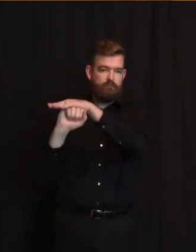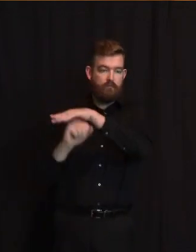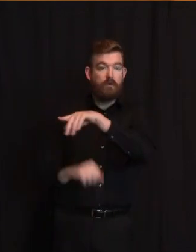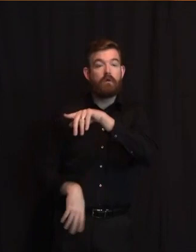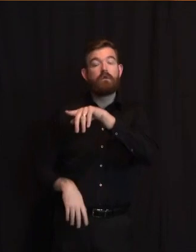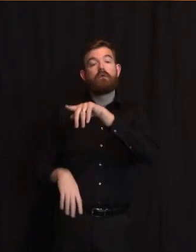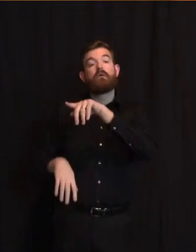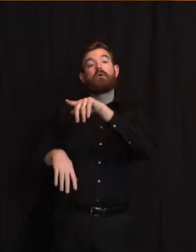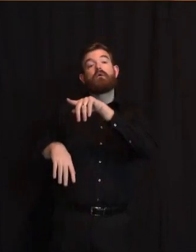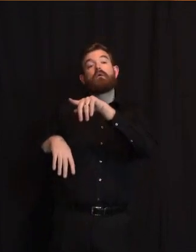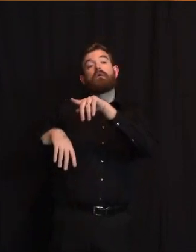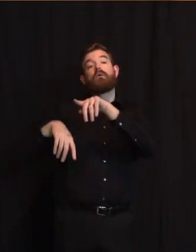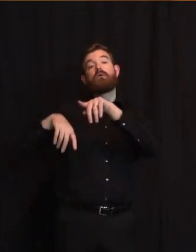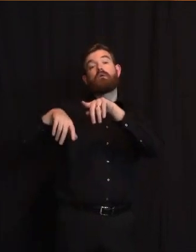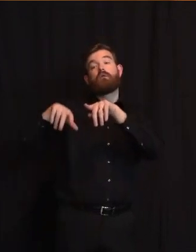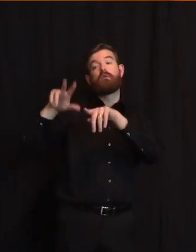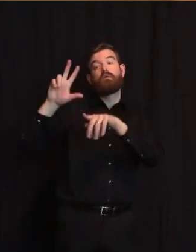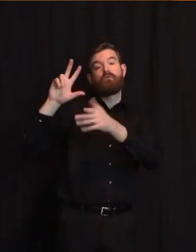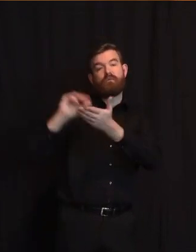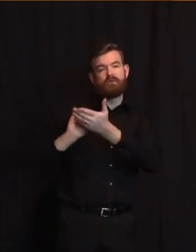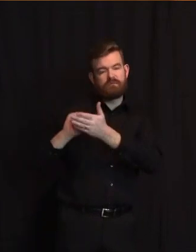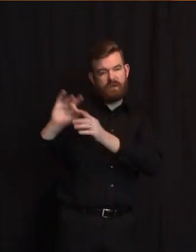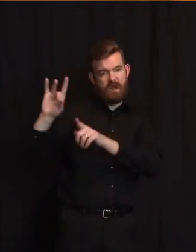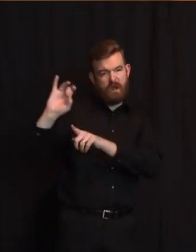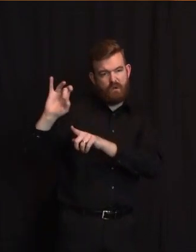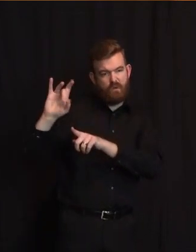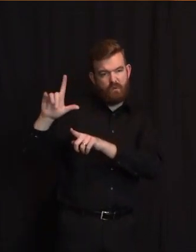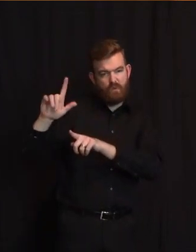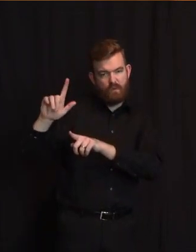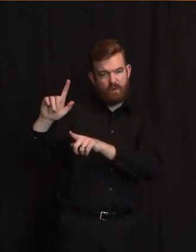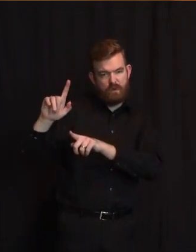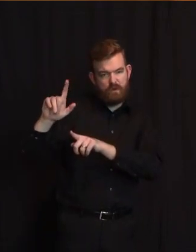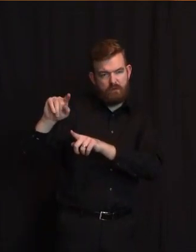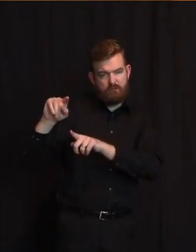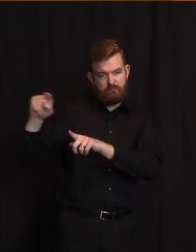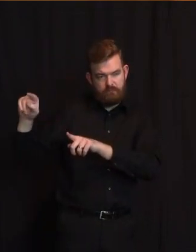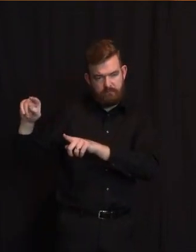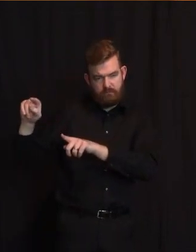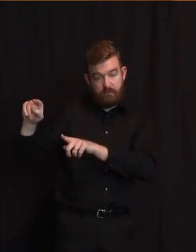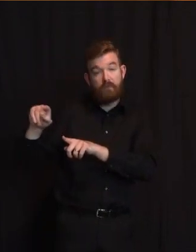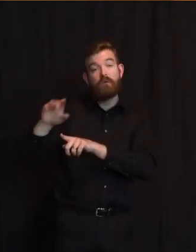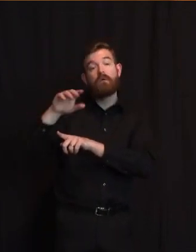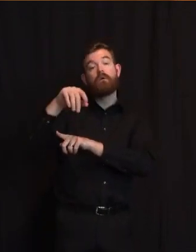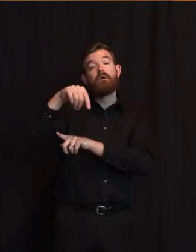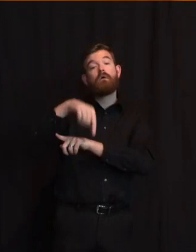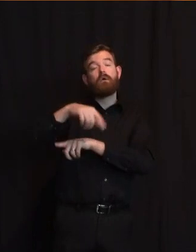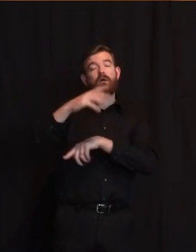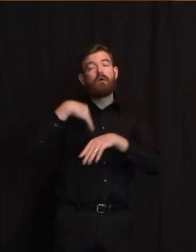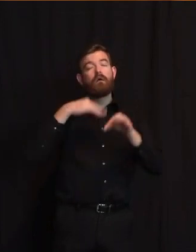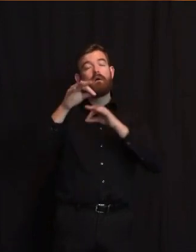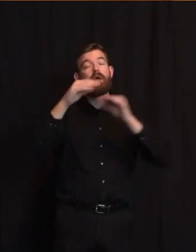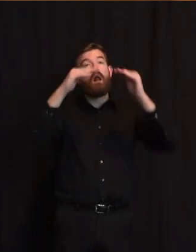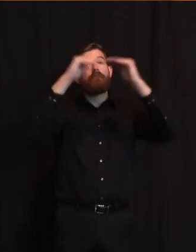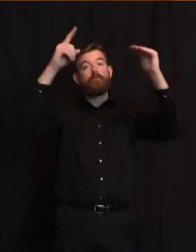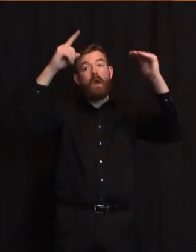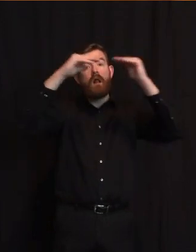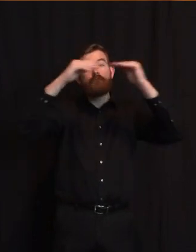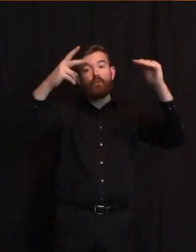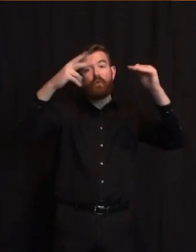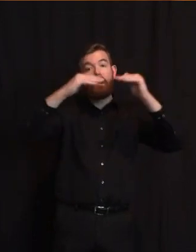3,821. The reason I shared the tiered approach that we're taking was to assure you that this is something we have planned